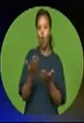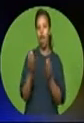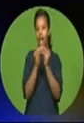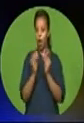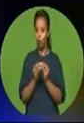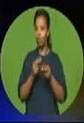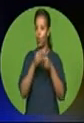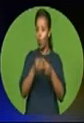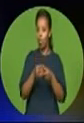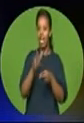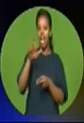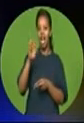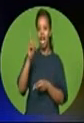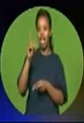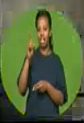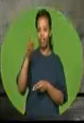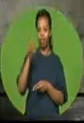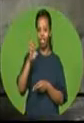accounts is called a ledger.